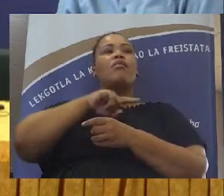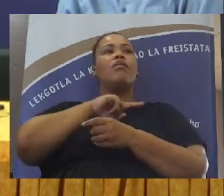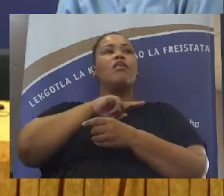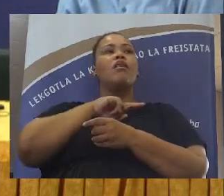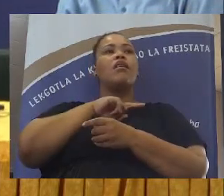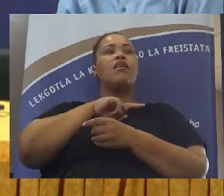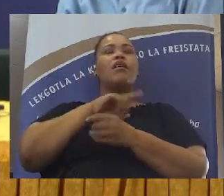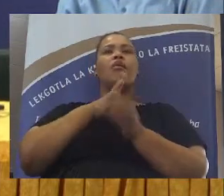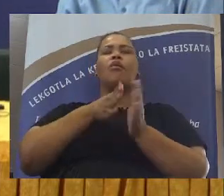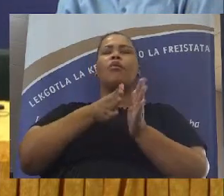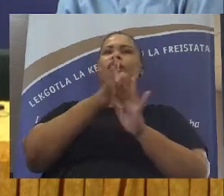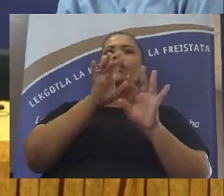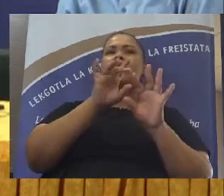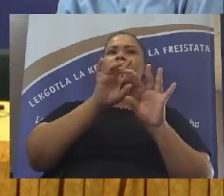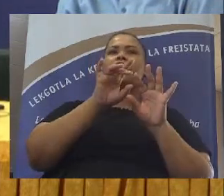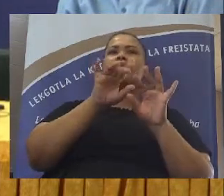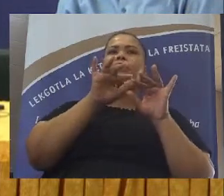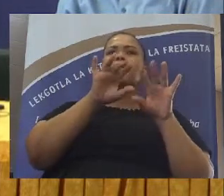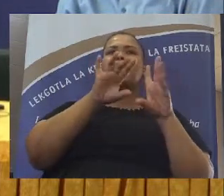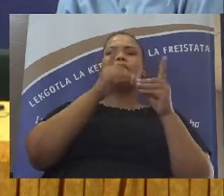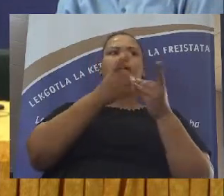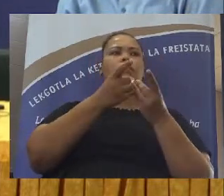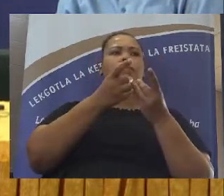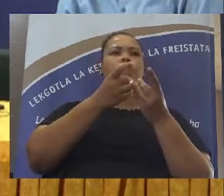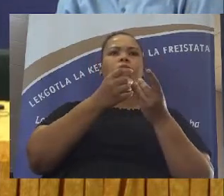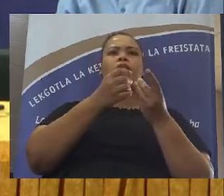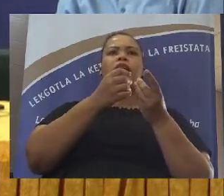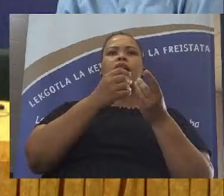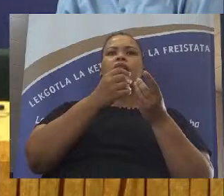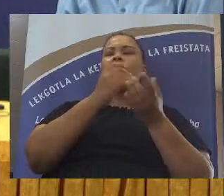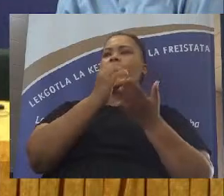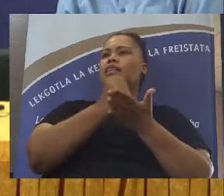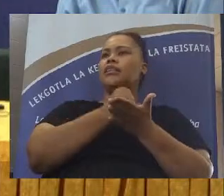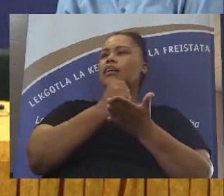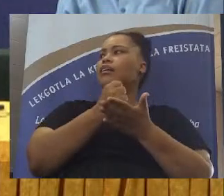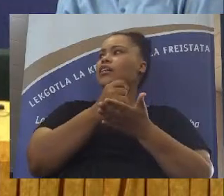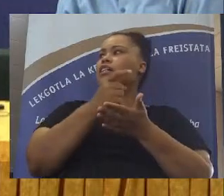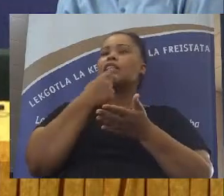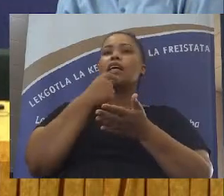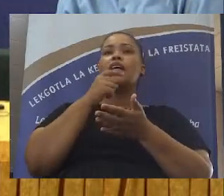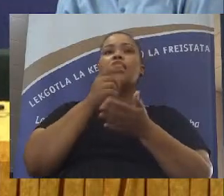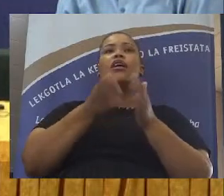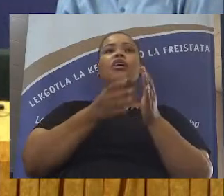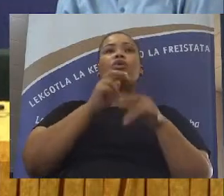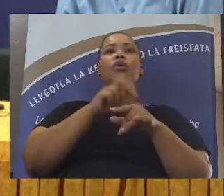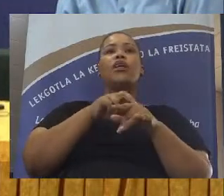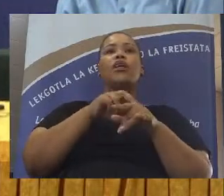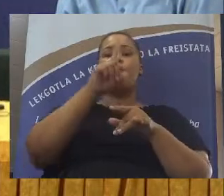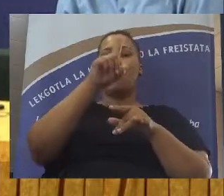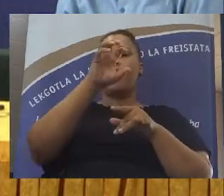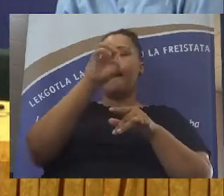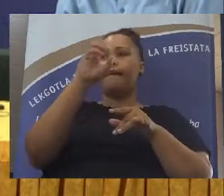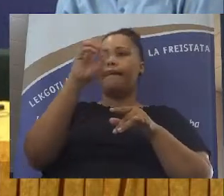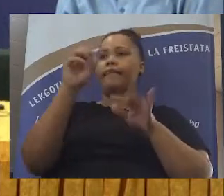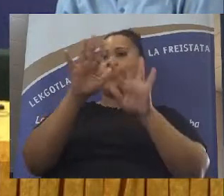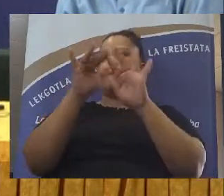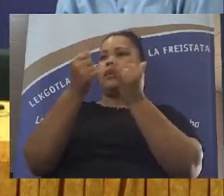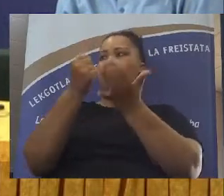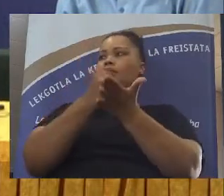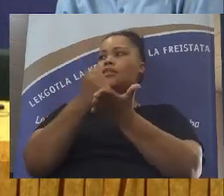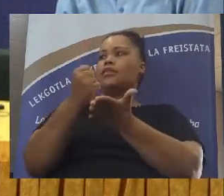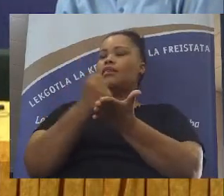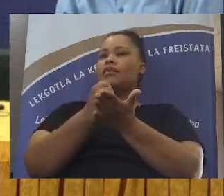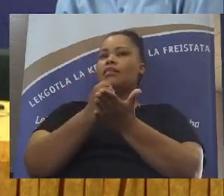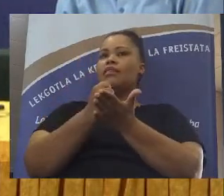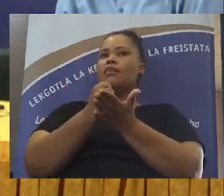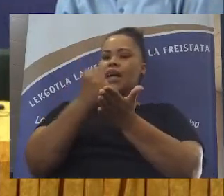there were people in our department that would just register cooperatives because they were told, you must register 100 cooperatives. But there was no